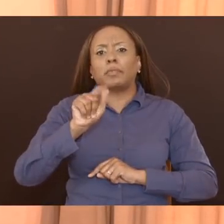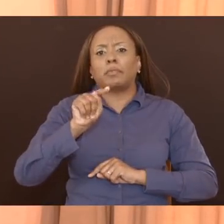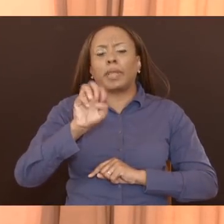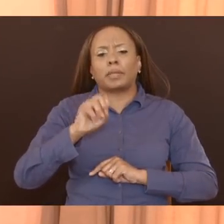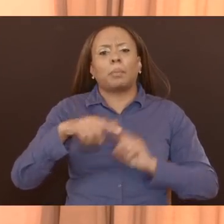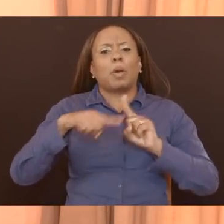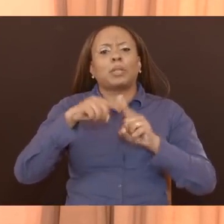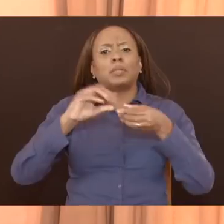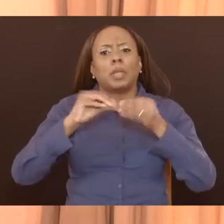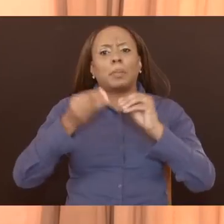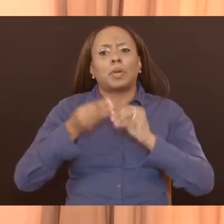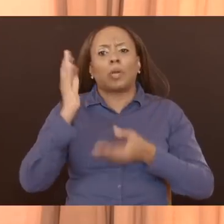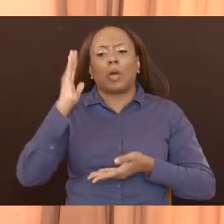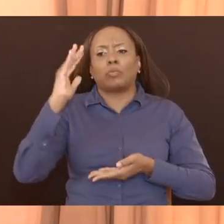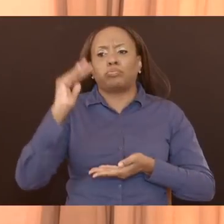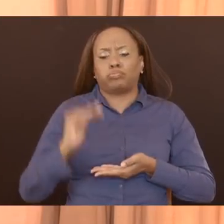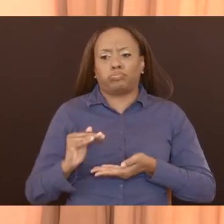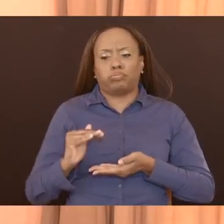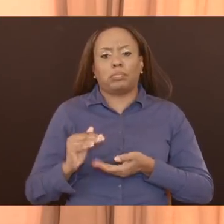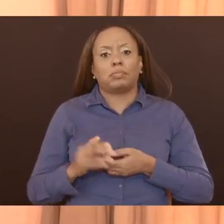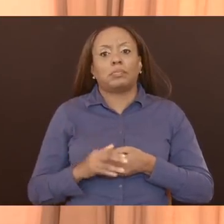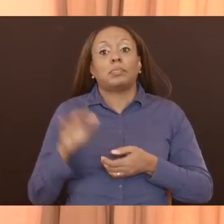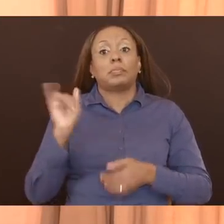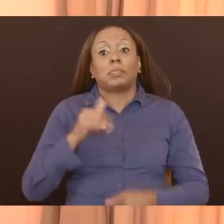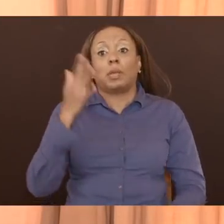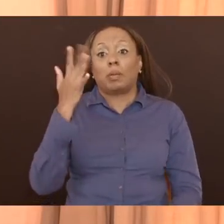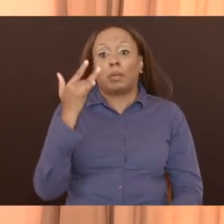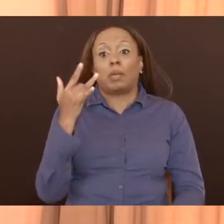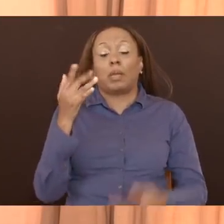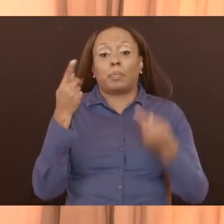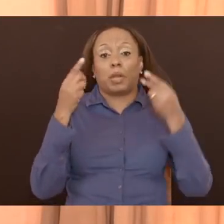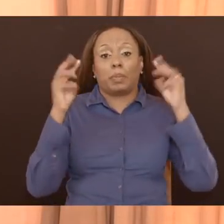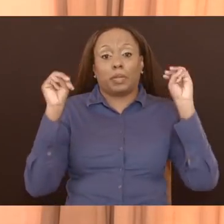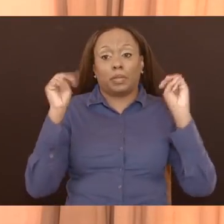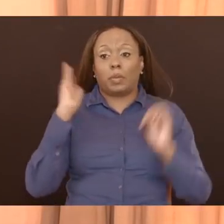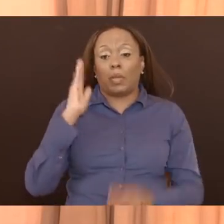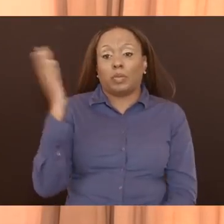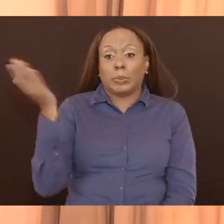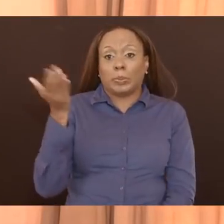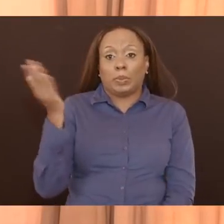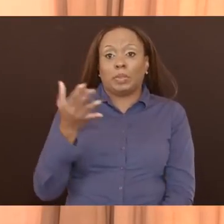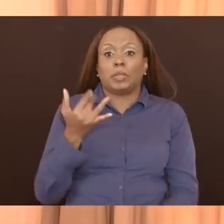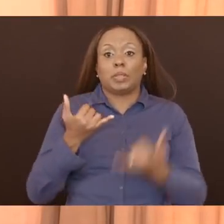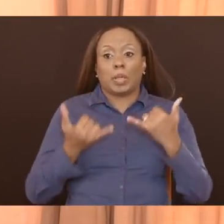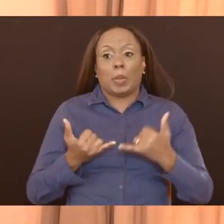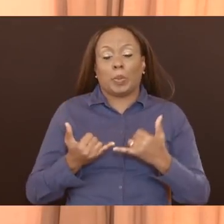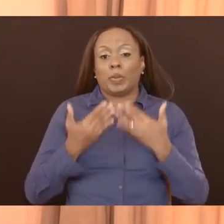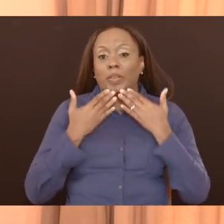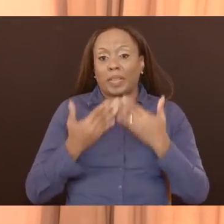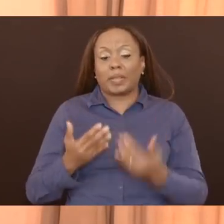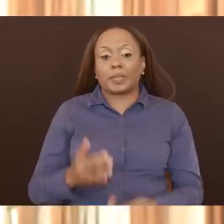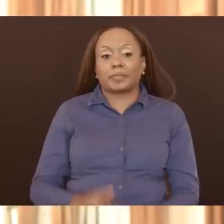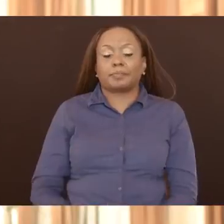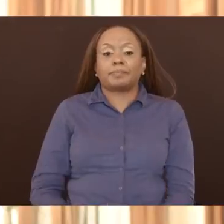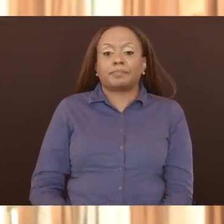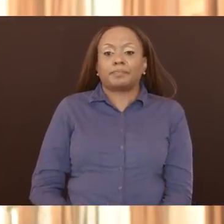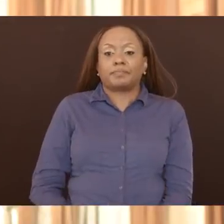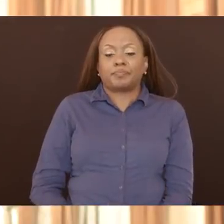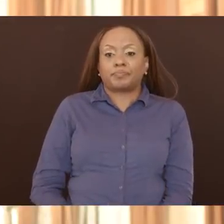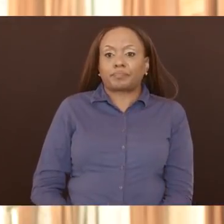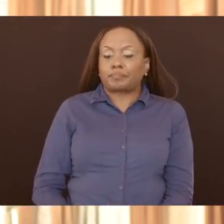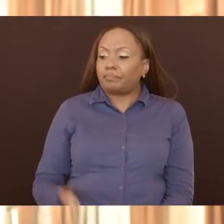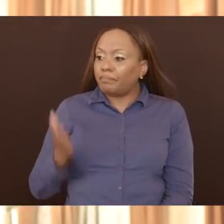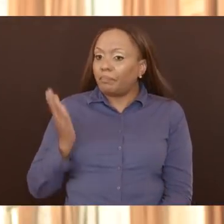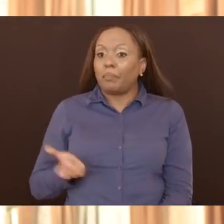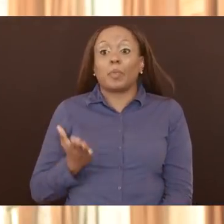believe, why the Prime Minister will issue the remarks that she will shortly. Thank you. Thank you